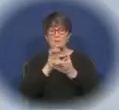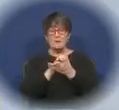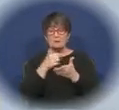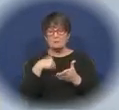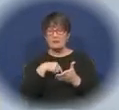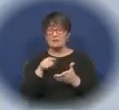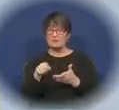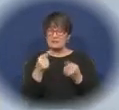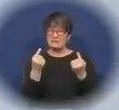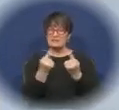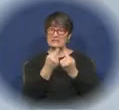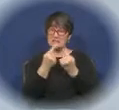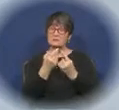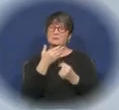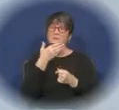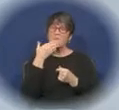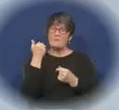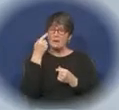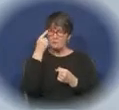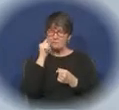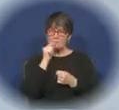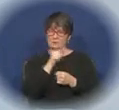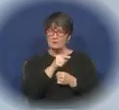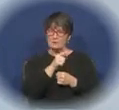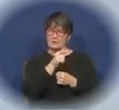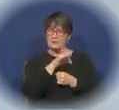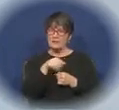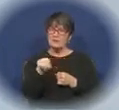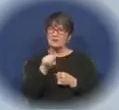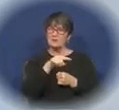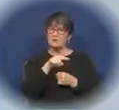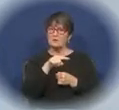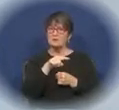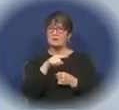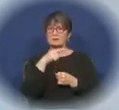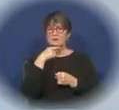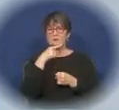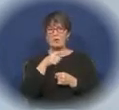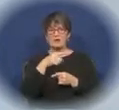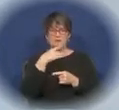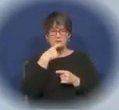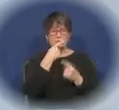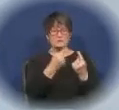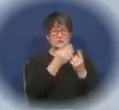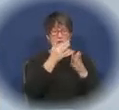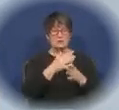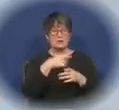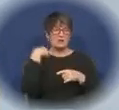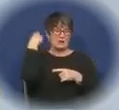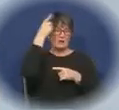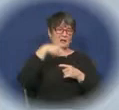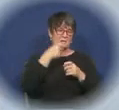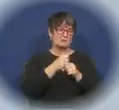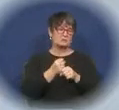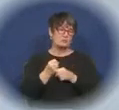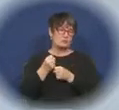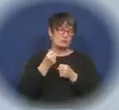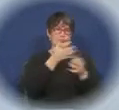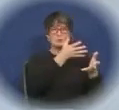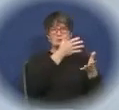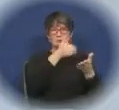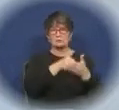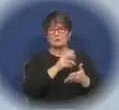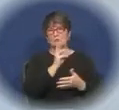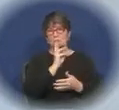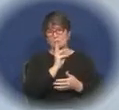sin, it would be better for him if a great millstone were put around his neck and he were